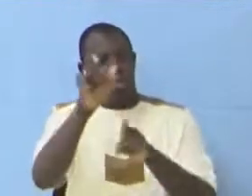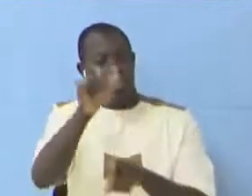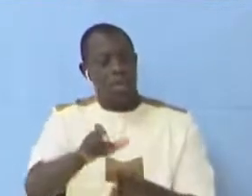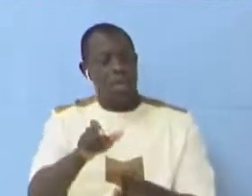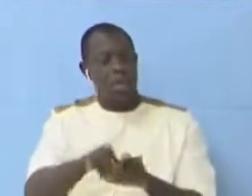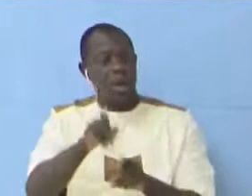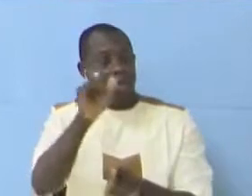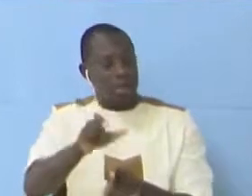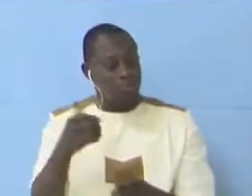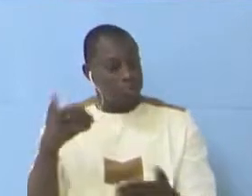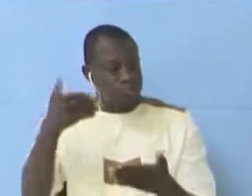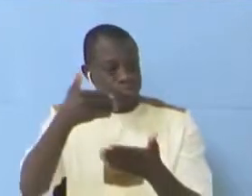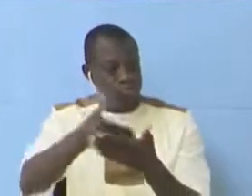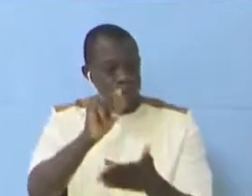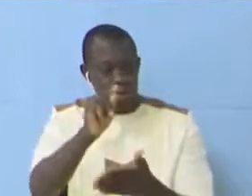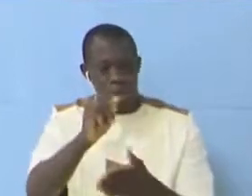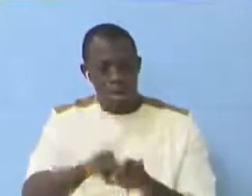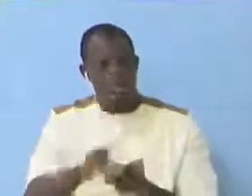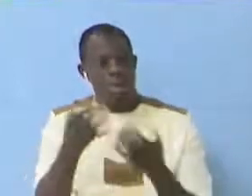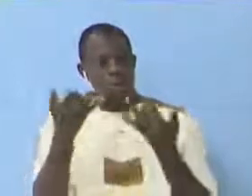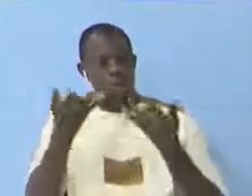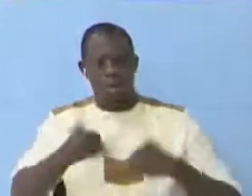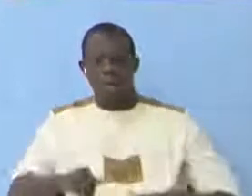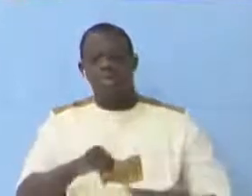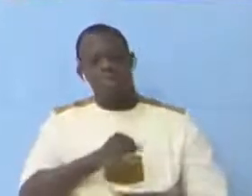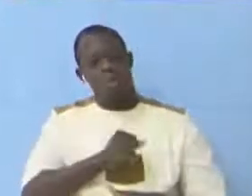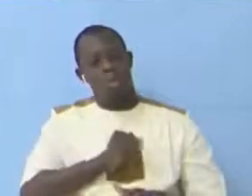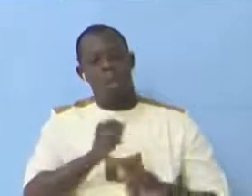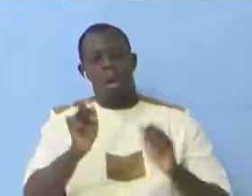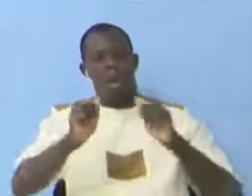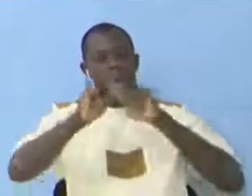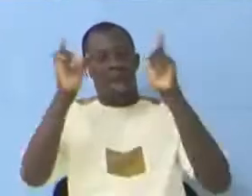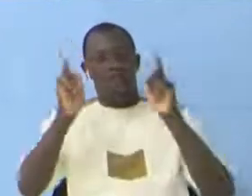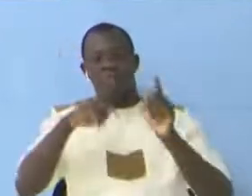Yes, definitely. On some fanciful,